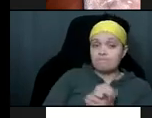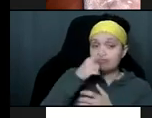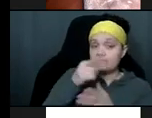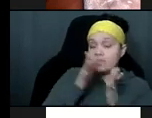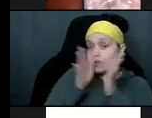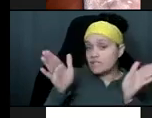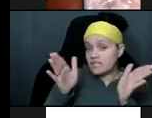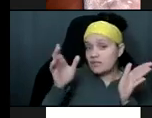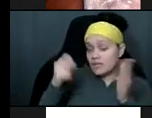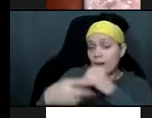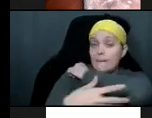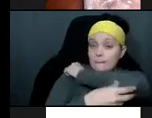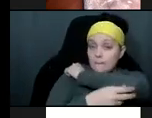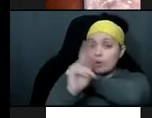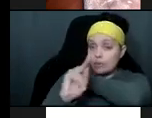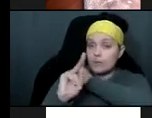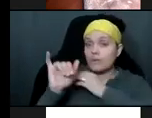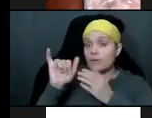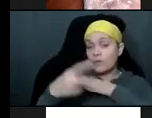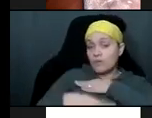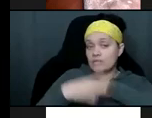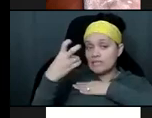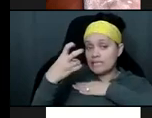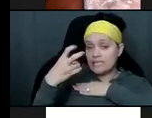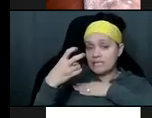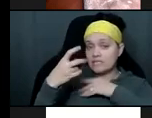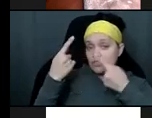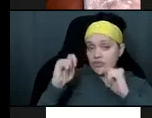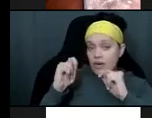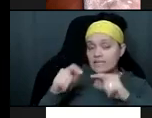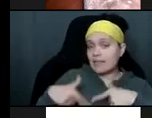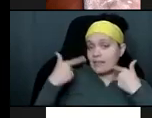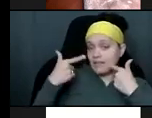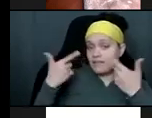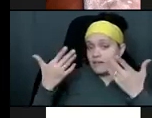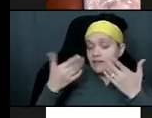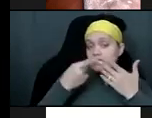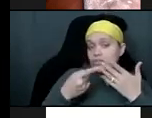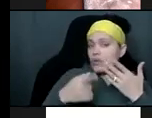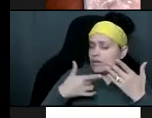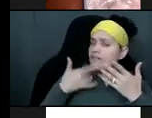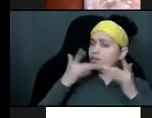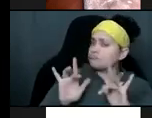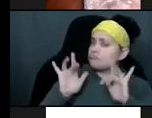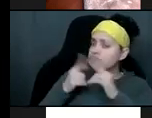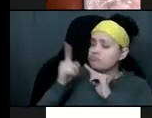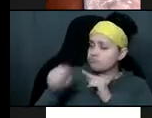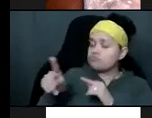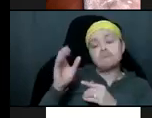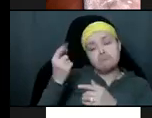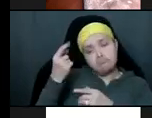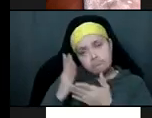generally, yeah, poor people who were stealing to get by. So I can feel some sympathy for them. Okay,